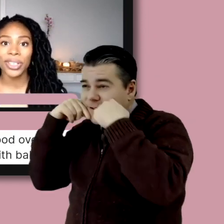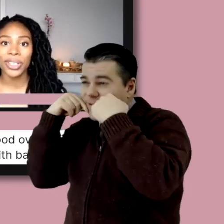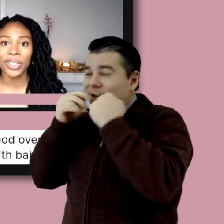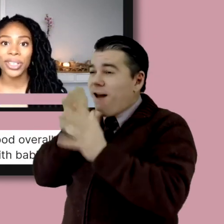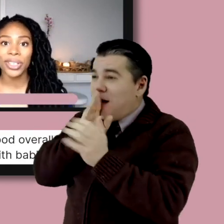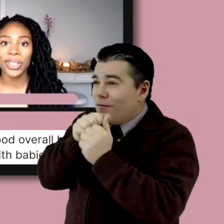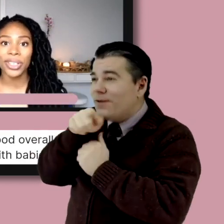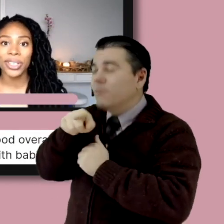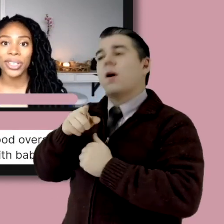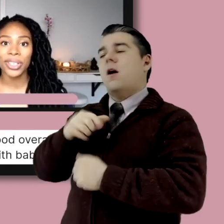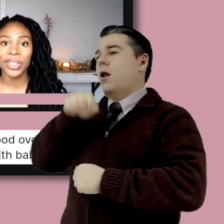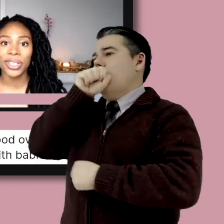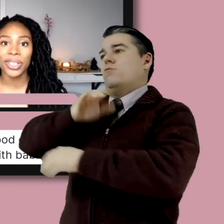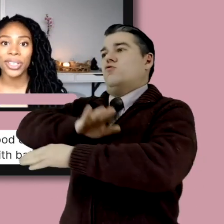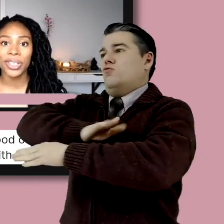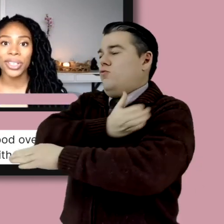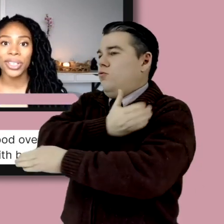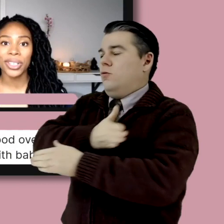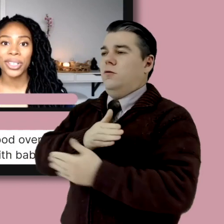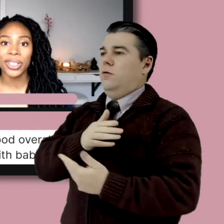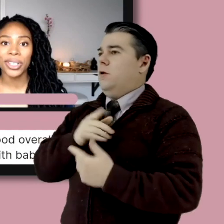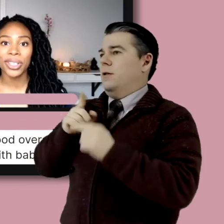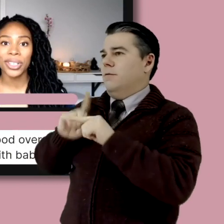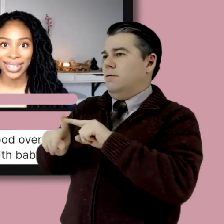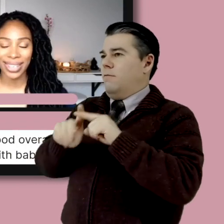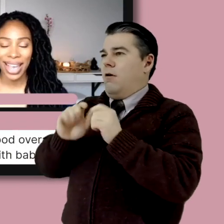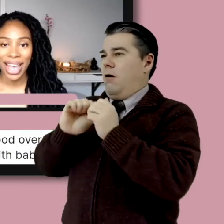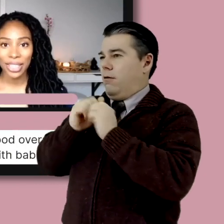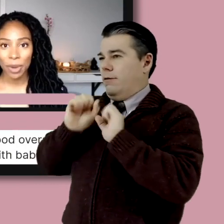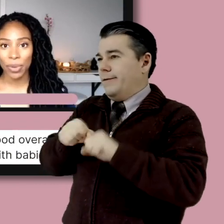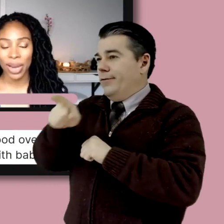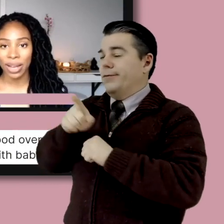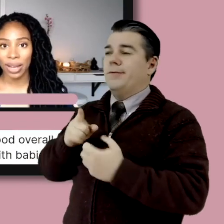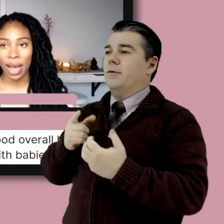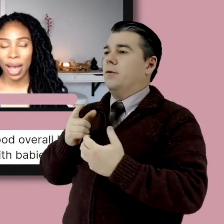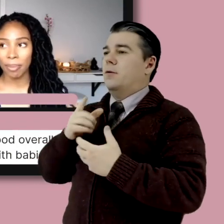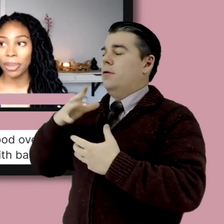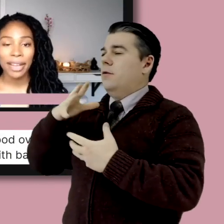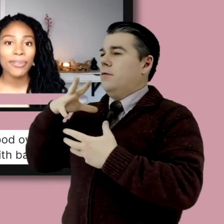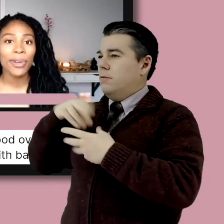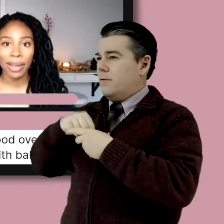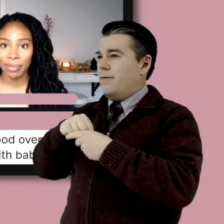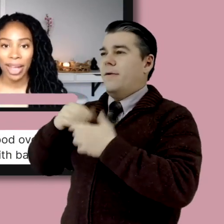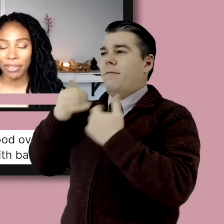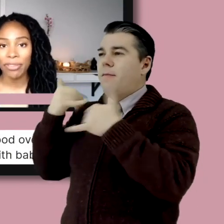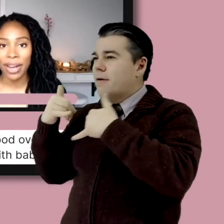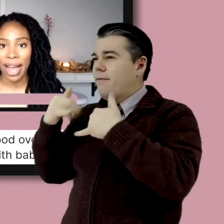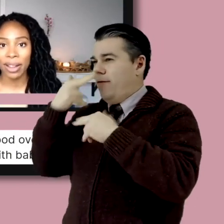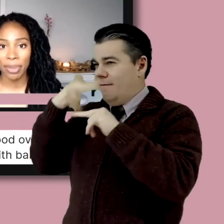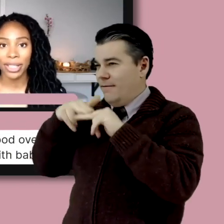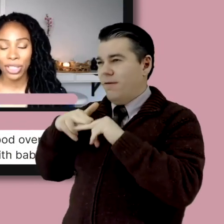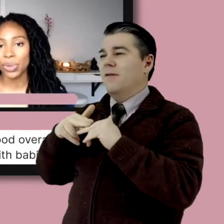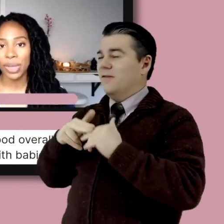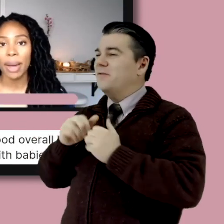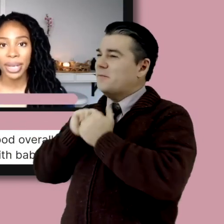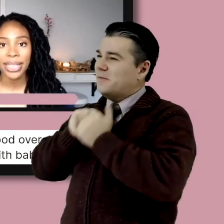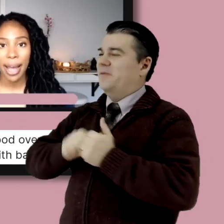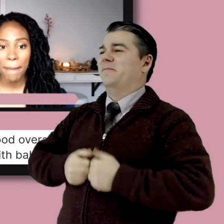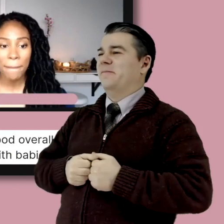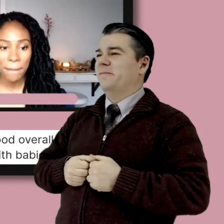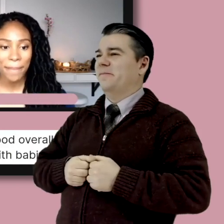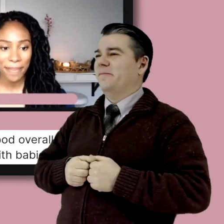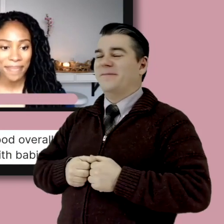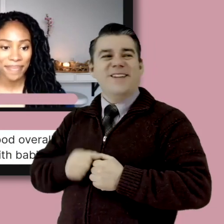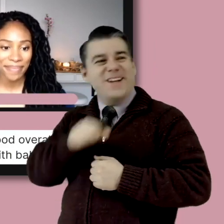can talk to them. I love the music. There's so many different ways to bring playful and fun elements to tummy